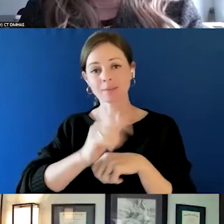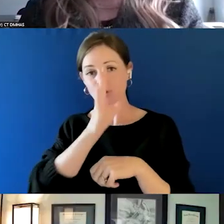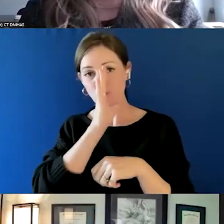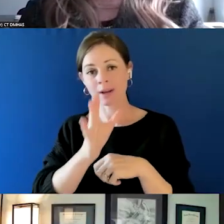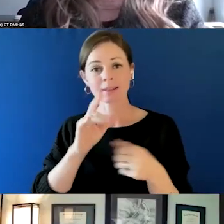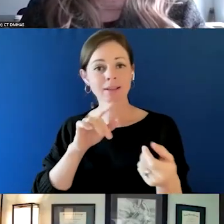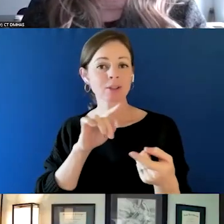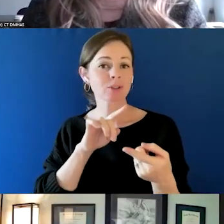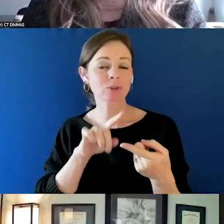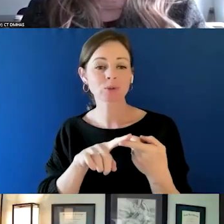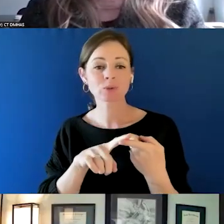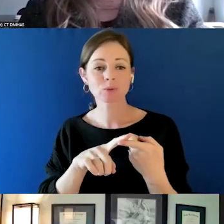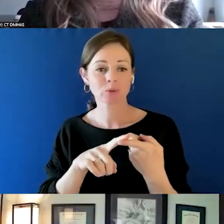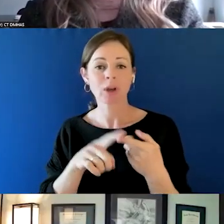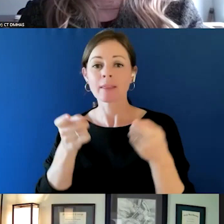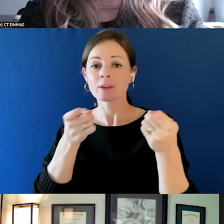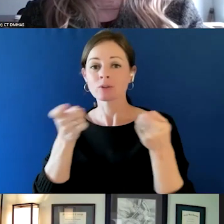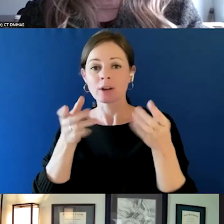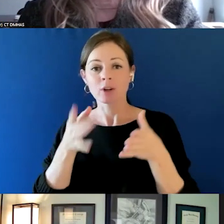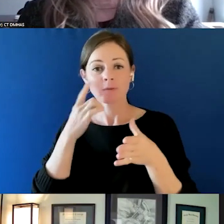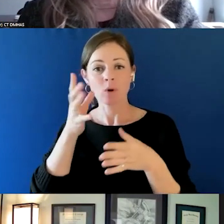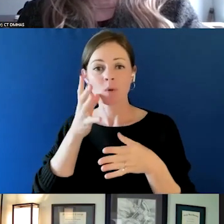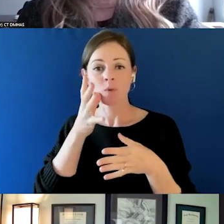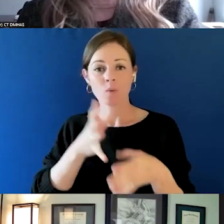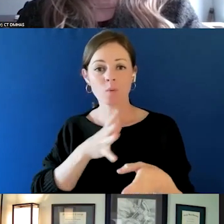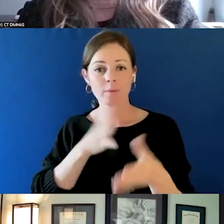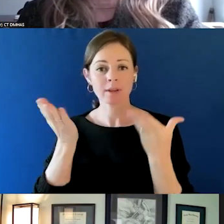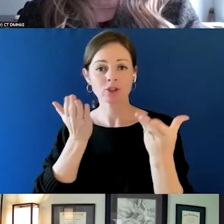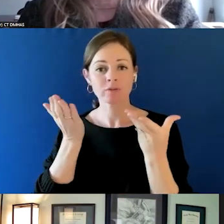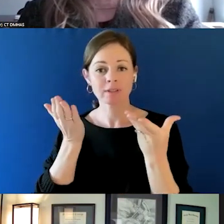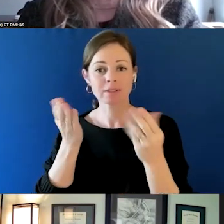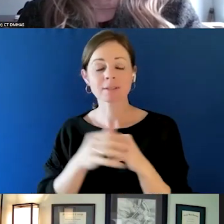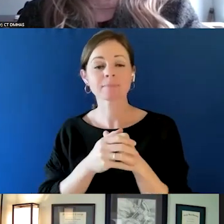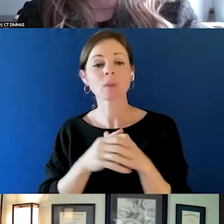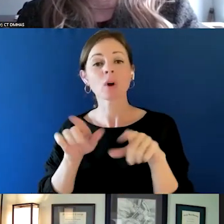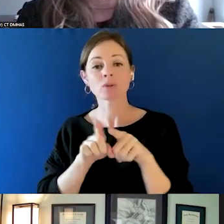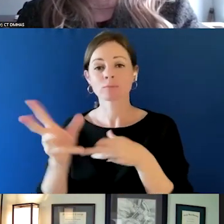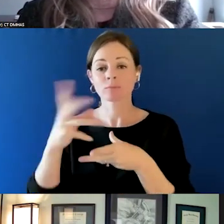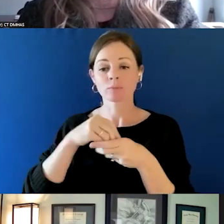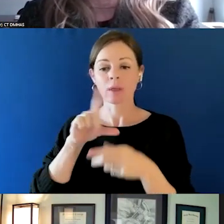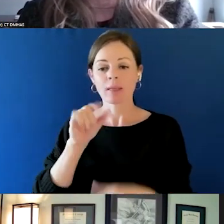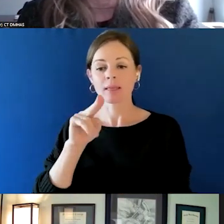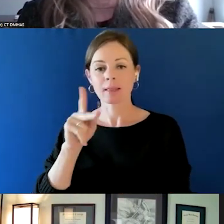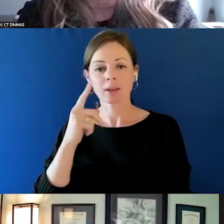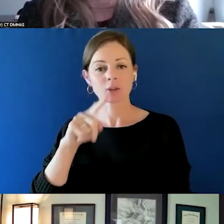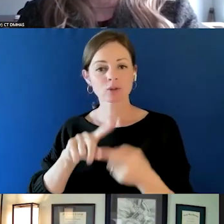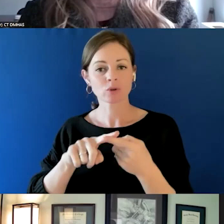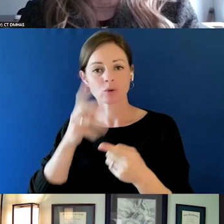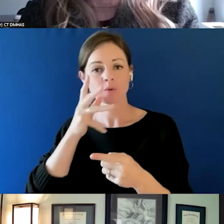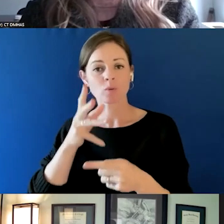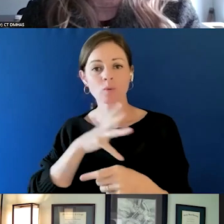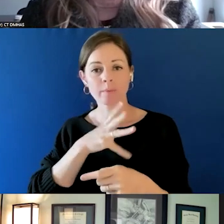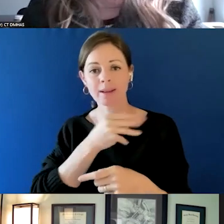to the Director of Women's Services at the department. And I've also included a link to our Women and Children's Services